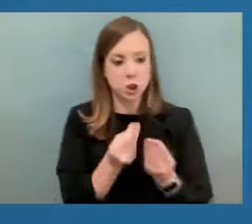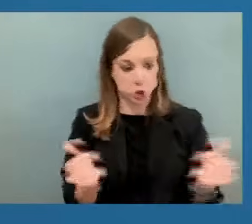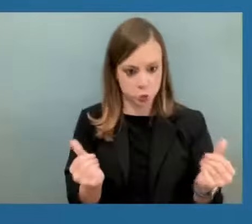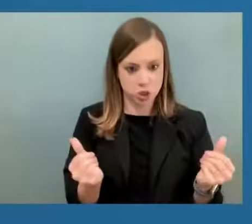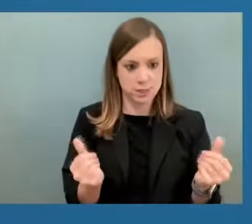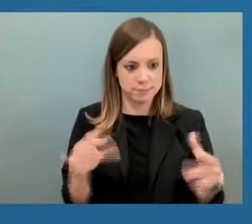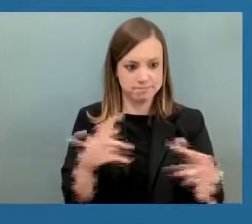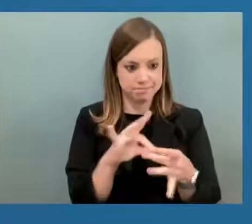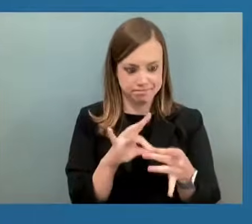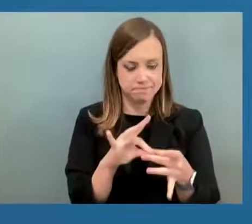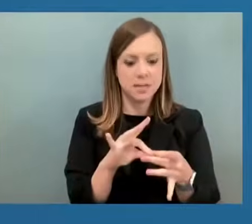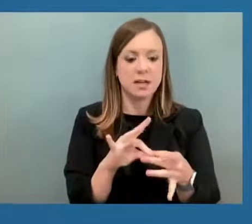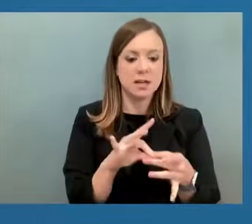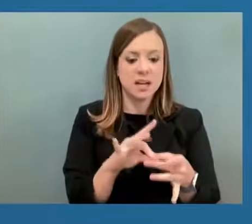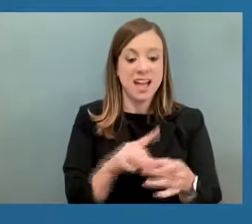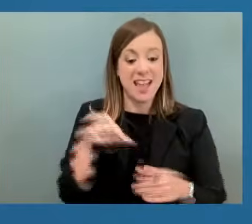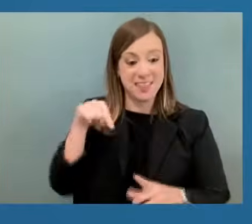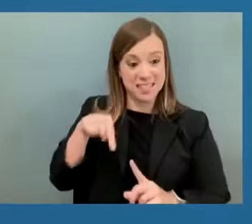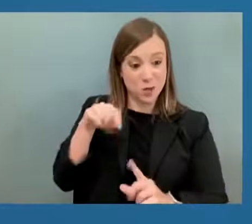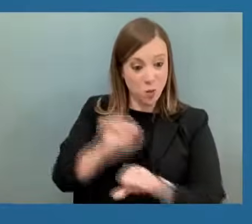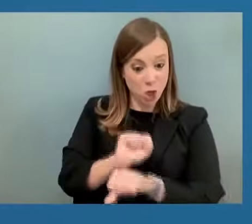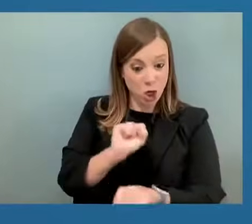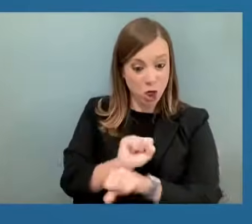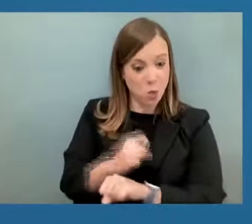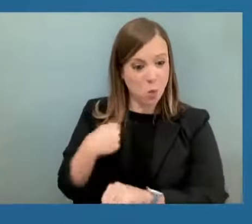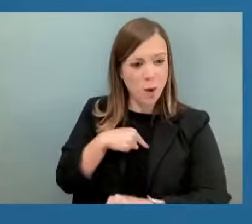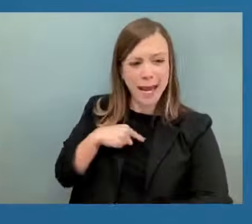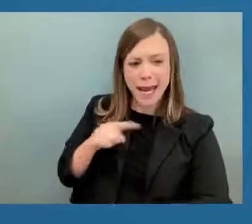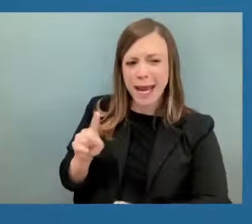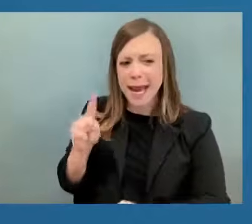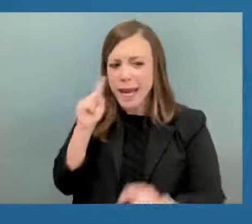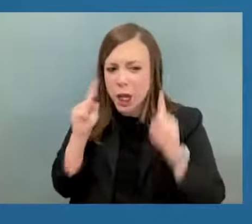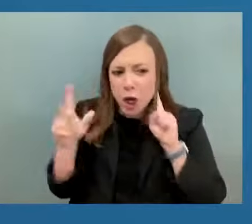an opportunity to hear firsthand and to